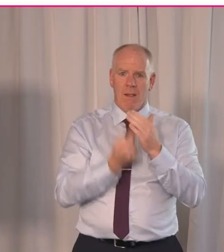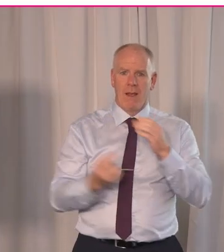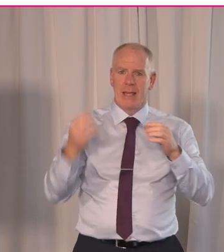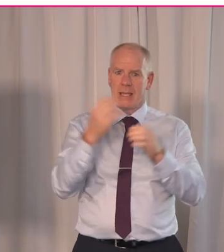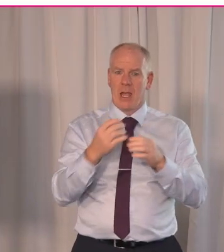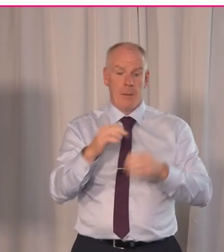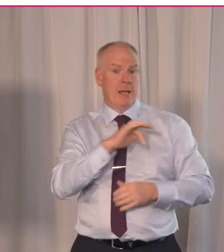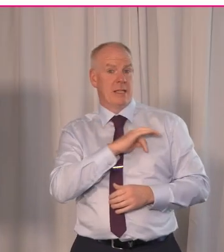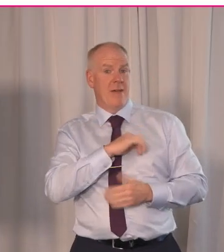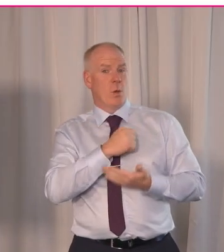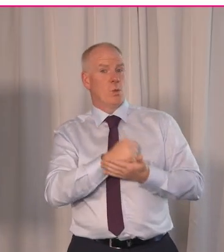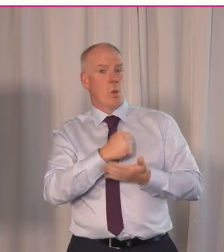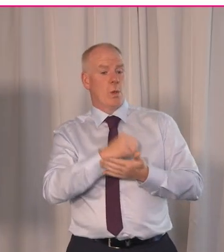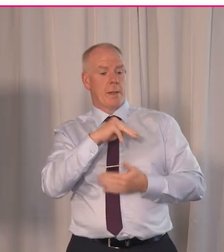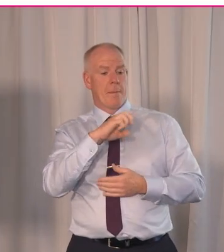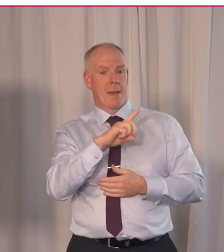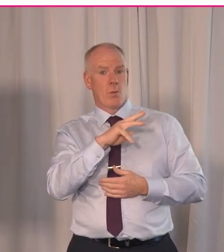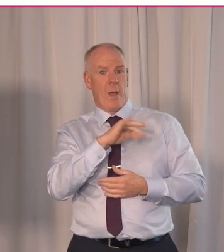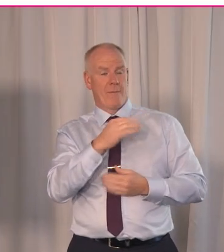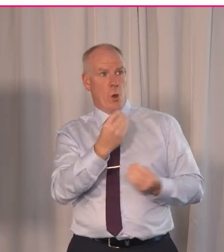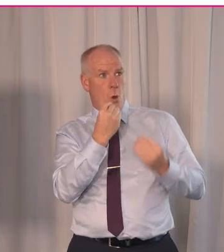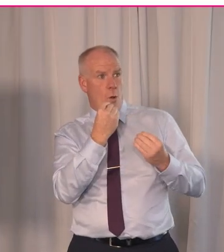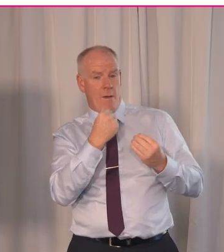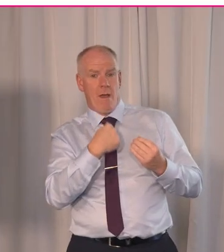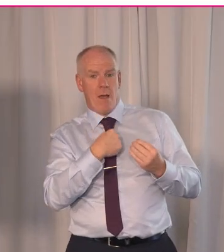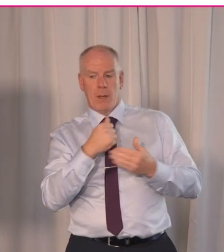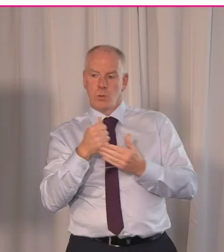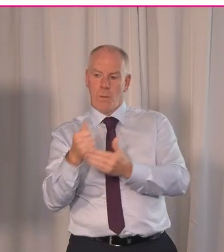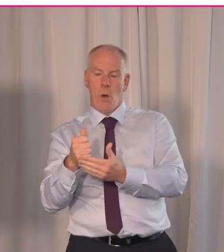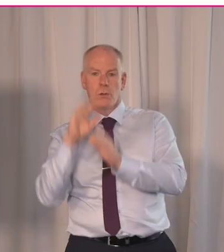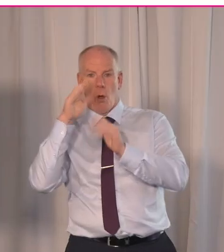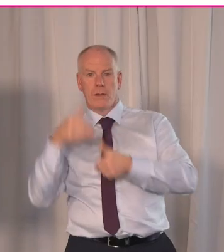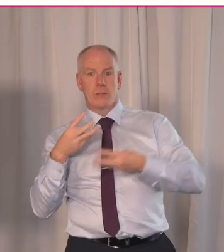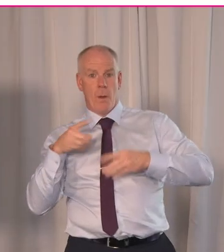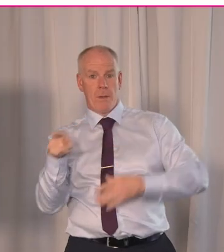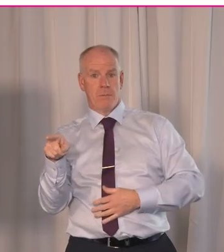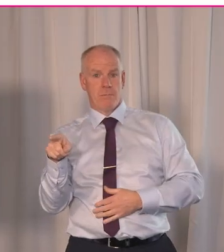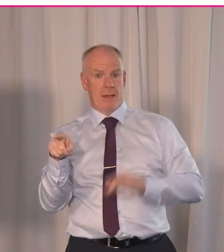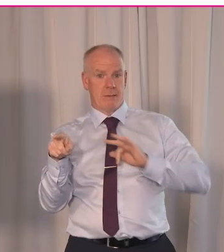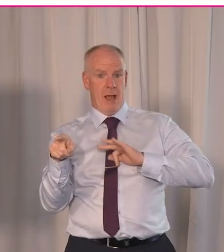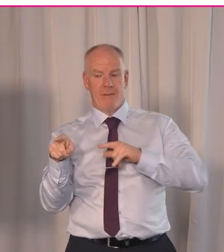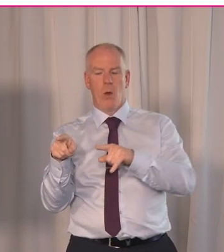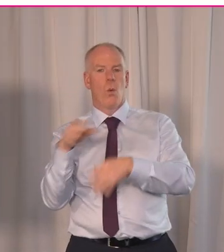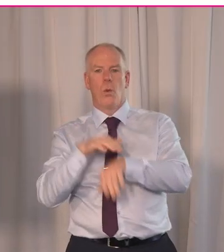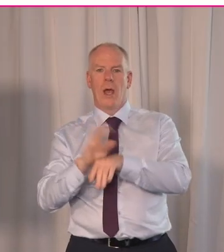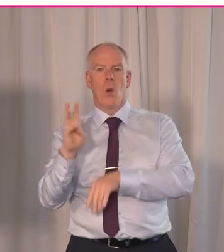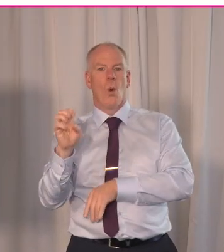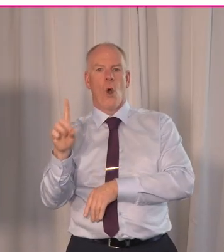was a student, a midwife, I supported an autistic woman on the ward, and